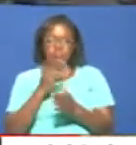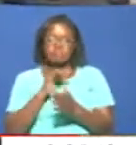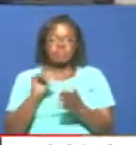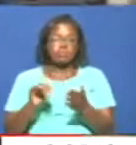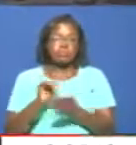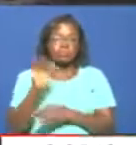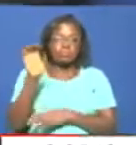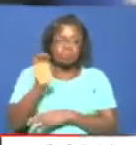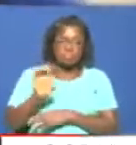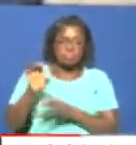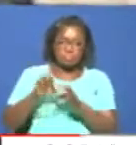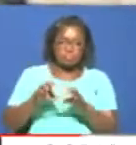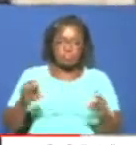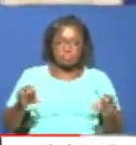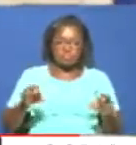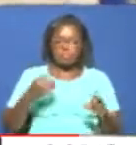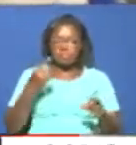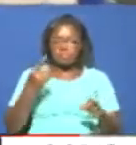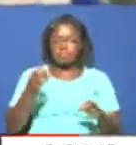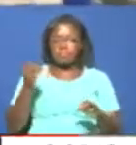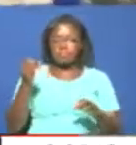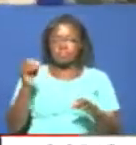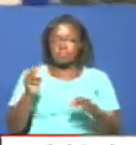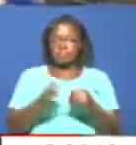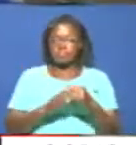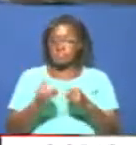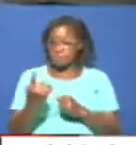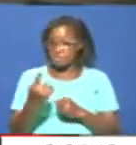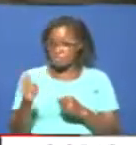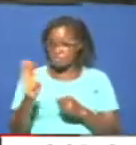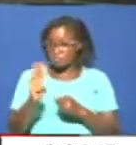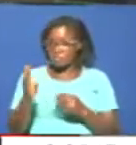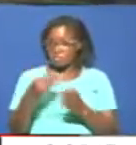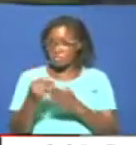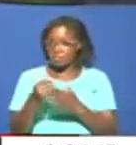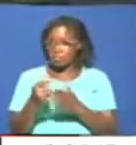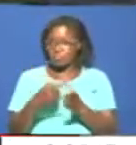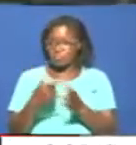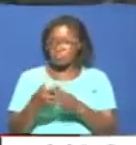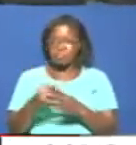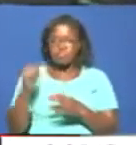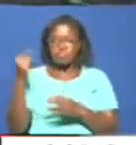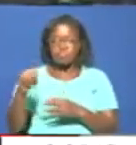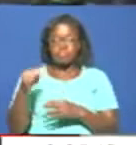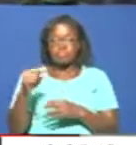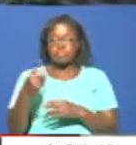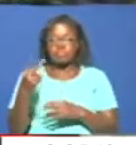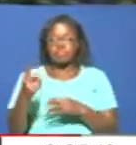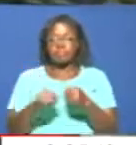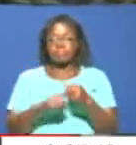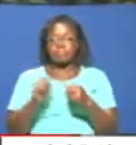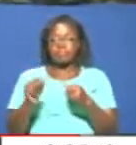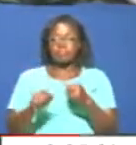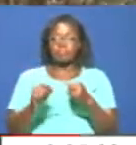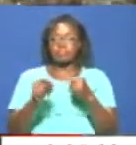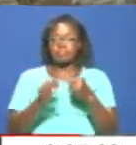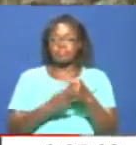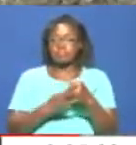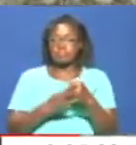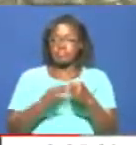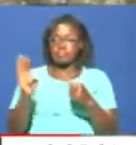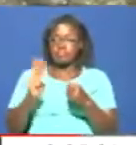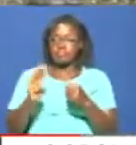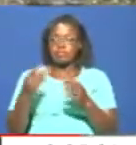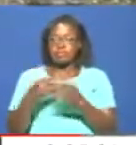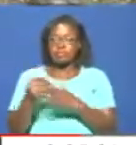market reached 101 billion shillings, followed by vegetables at 26.8 billion shillings. Fruits